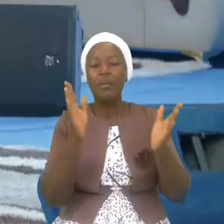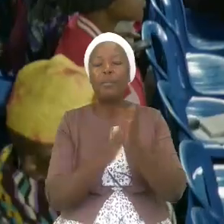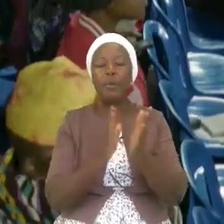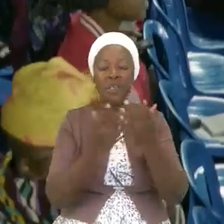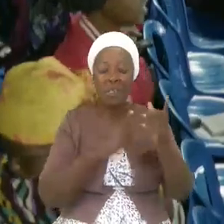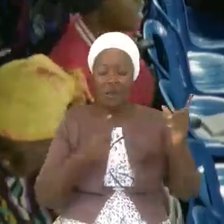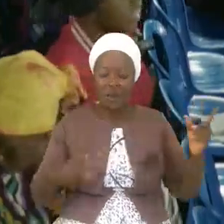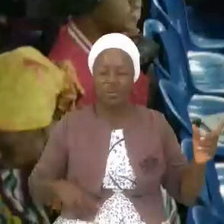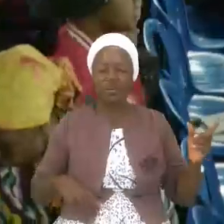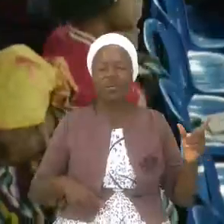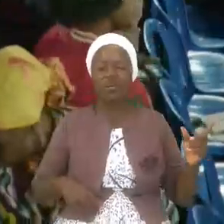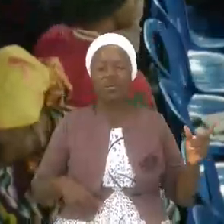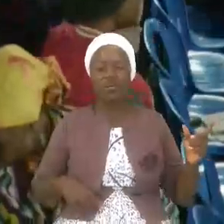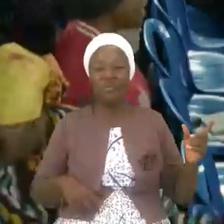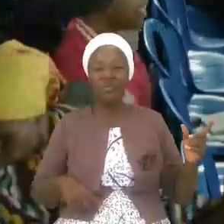Hallelujah.